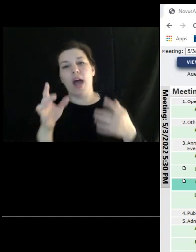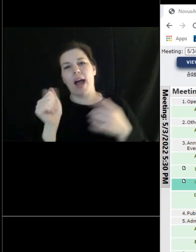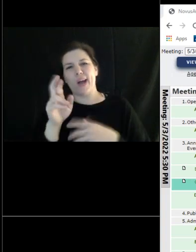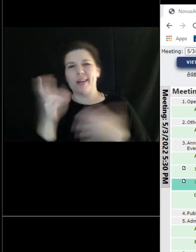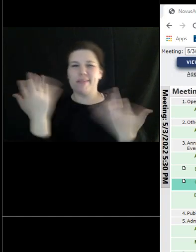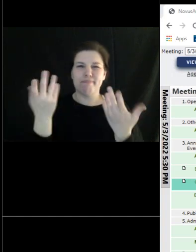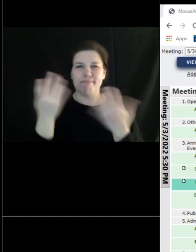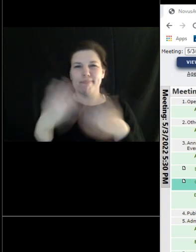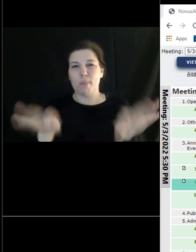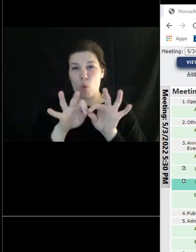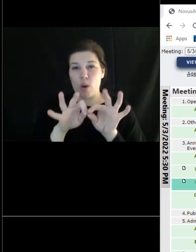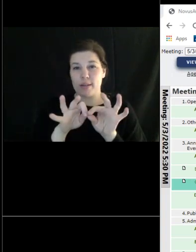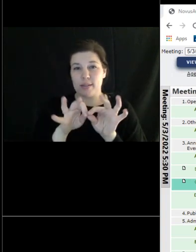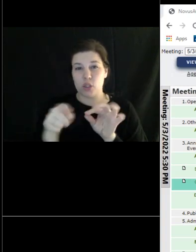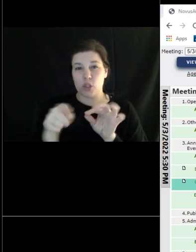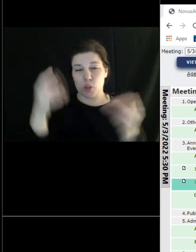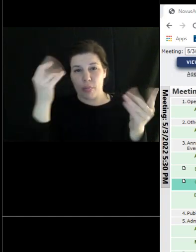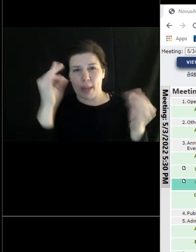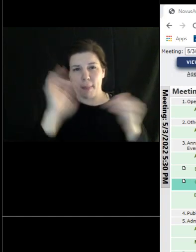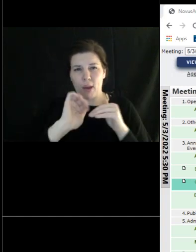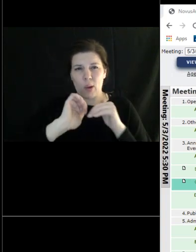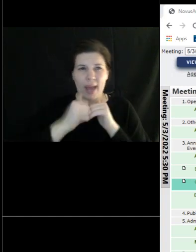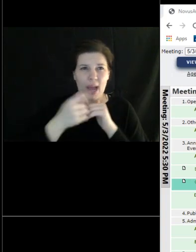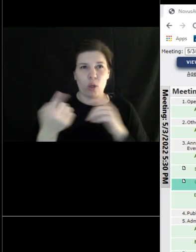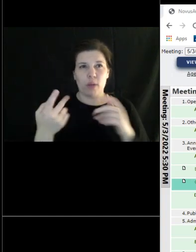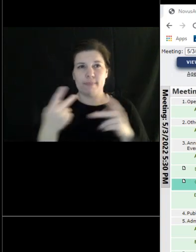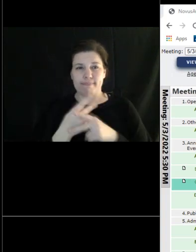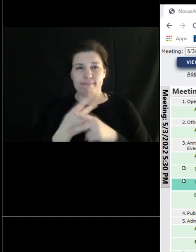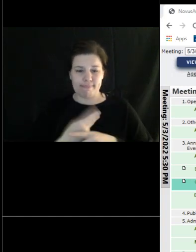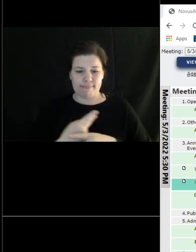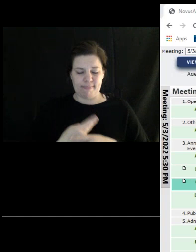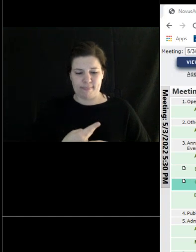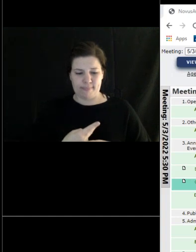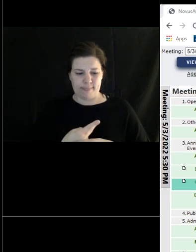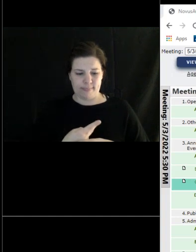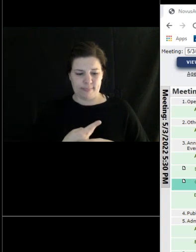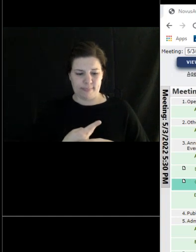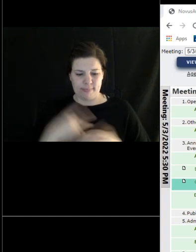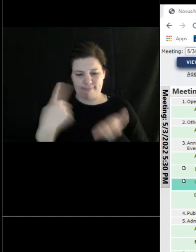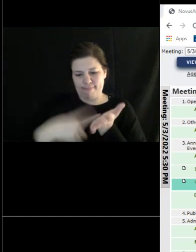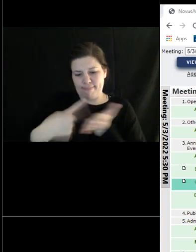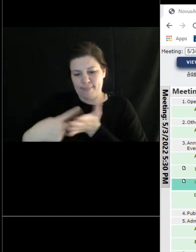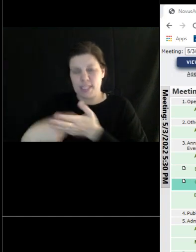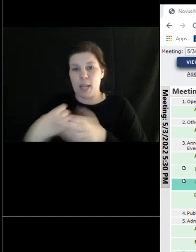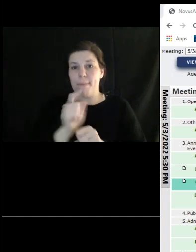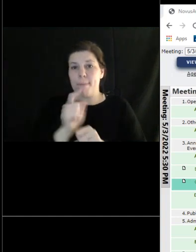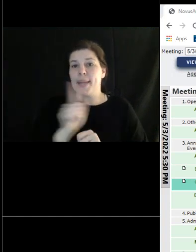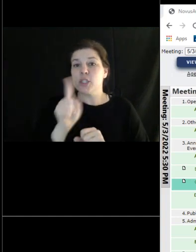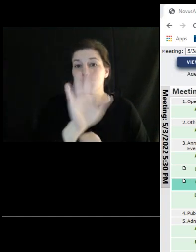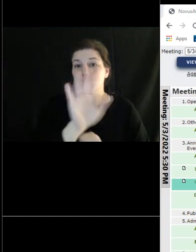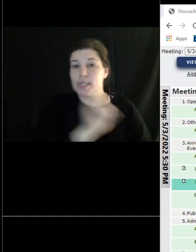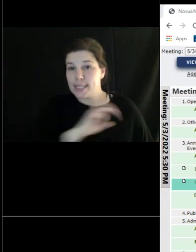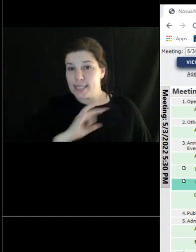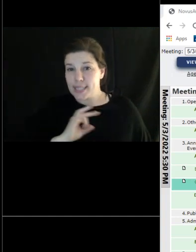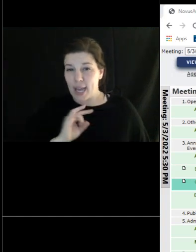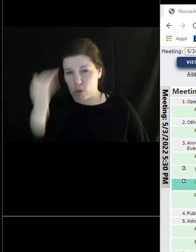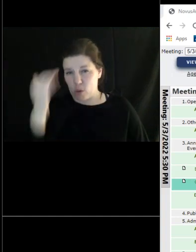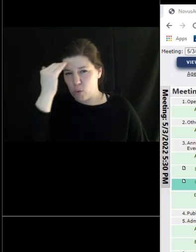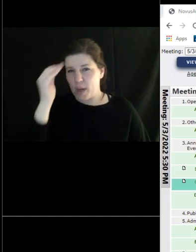your head when you're thinking of how you're deliberating up here on the dais, to make sure your legal counsel and your staff are aware of some of these